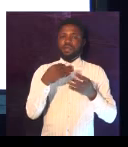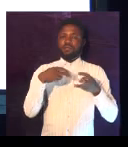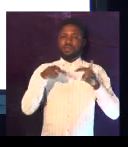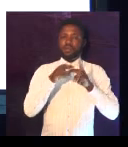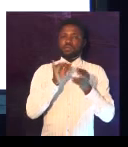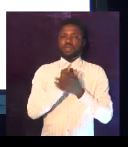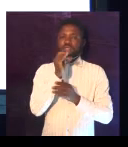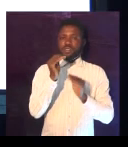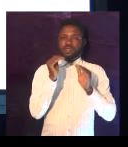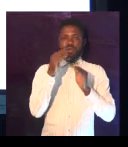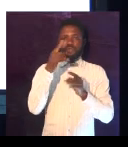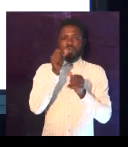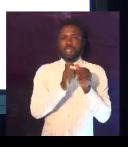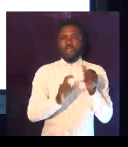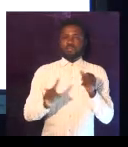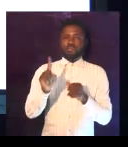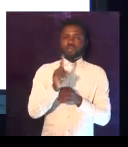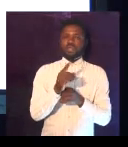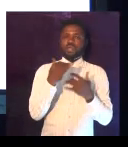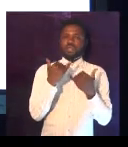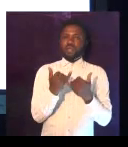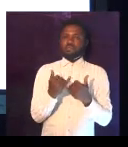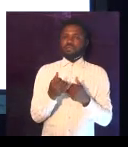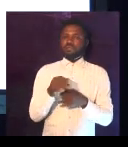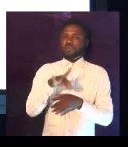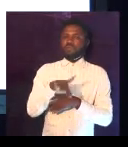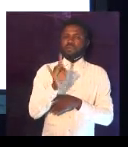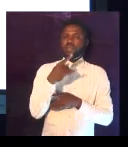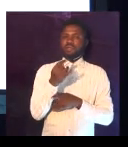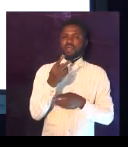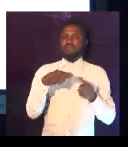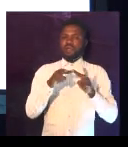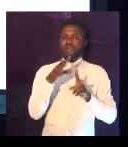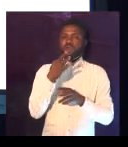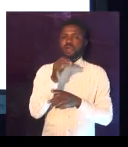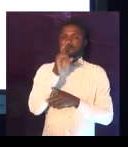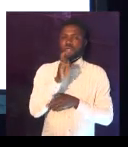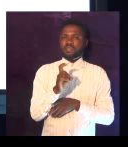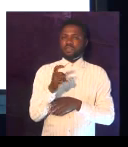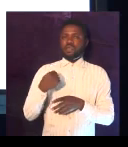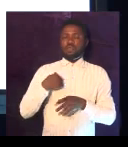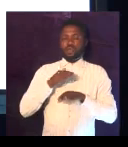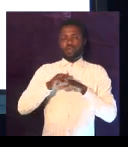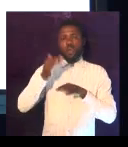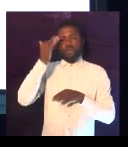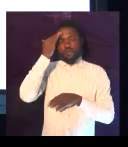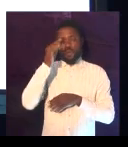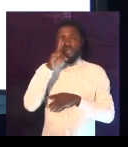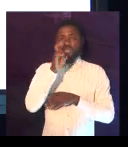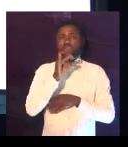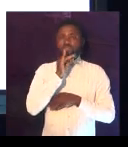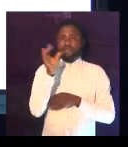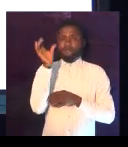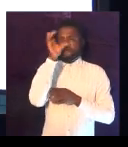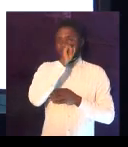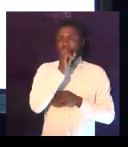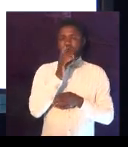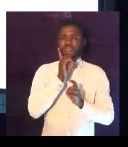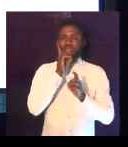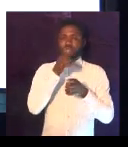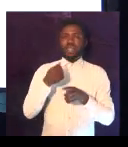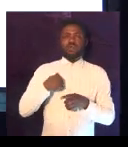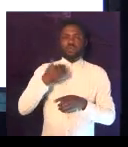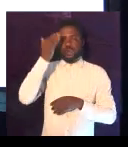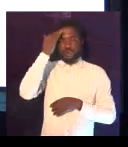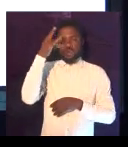is the value that is equal for everybody. Now find the value of x. We don't know this x, it's a